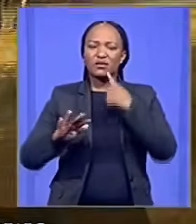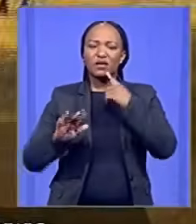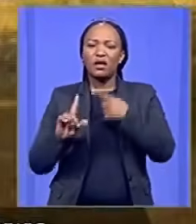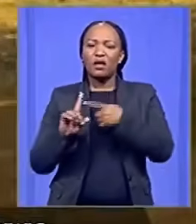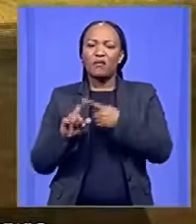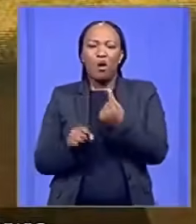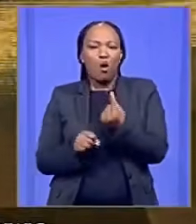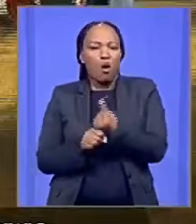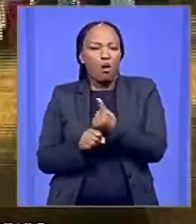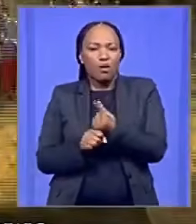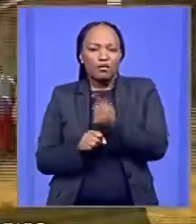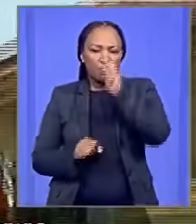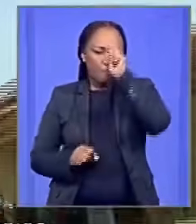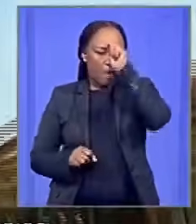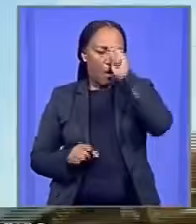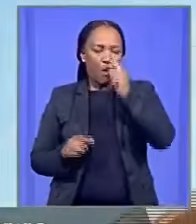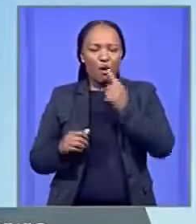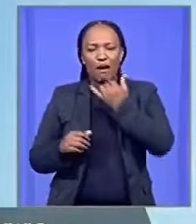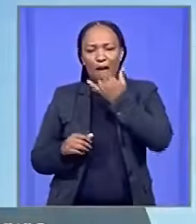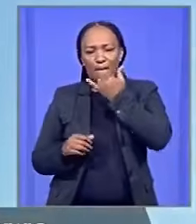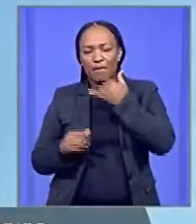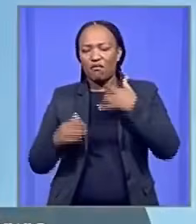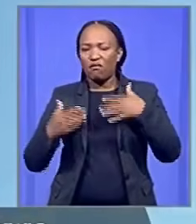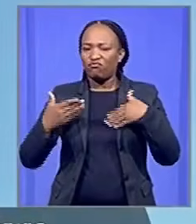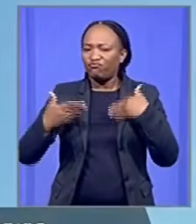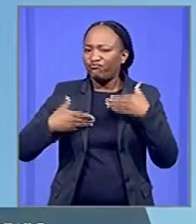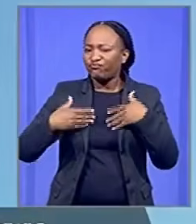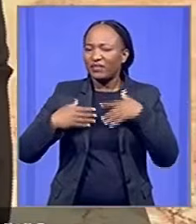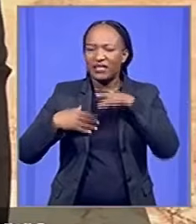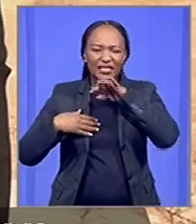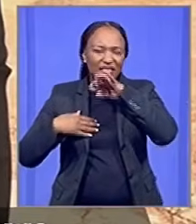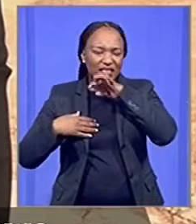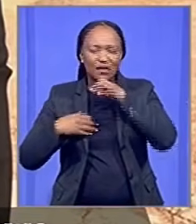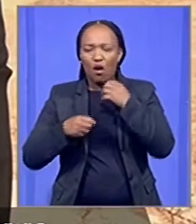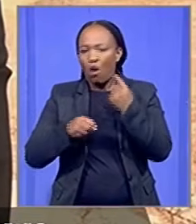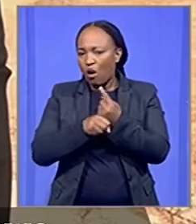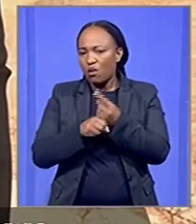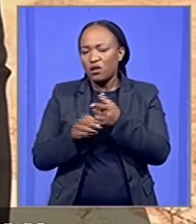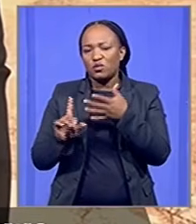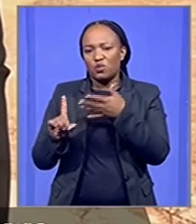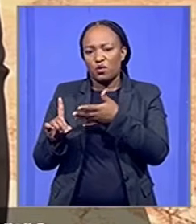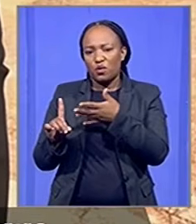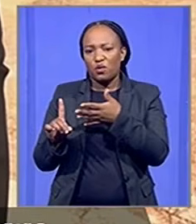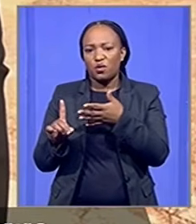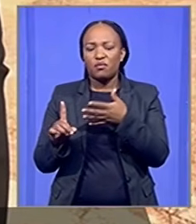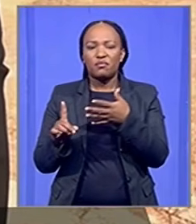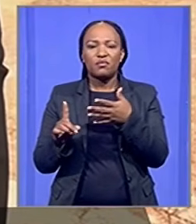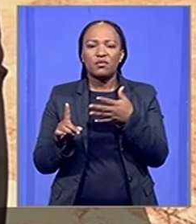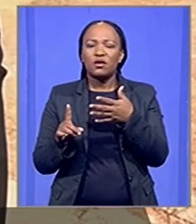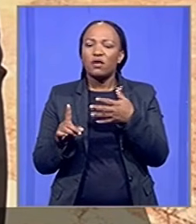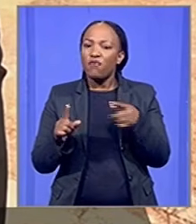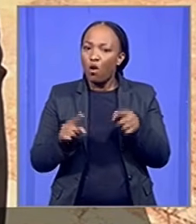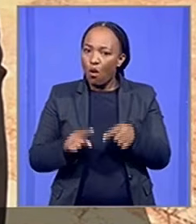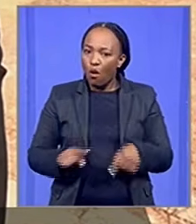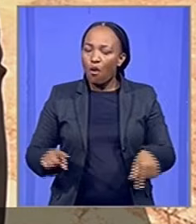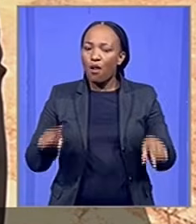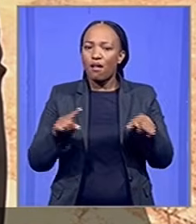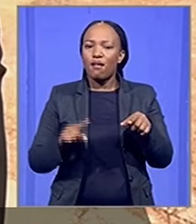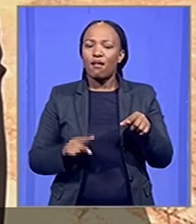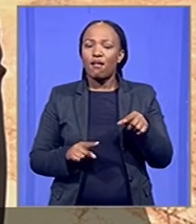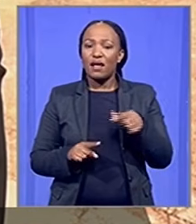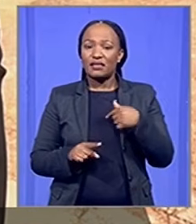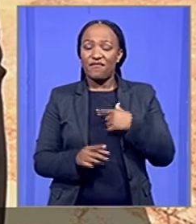lethabo. Tabe e diretse mo motseng a tshwara botse e se motswadi yo mo le mo wa tseba gore